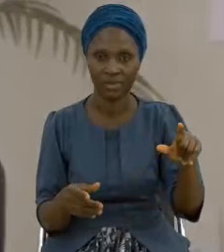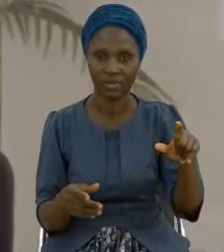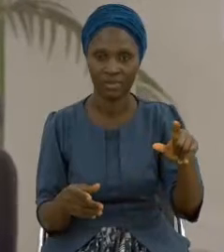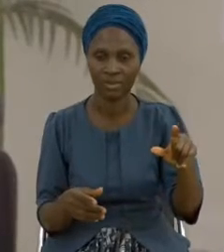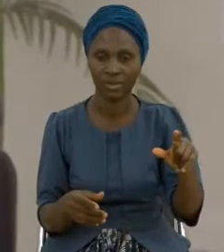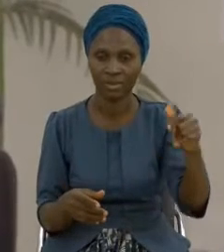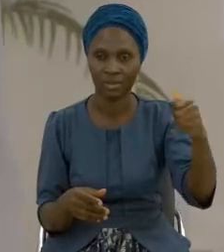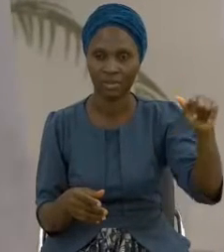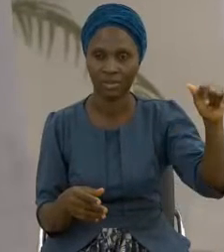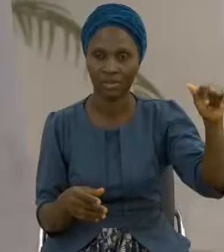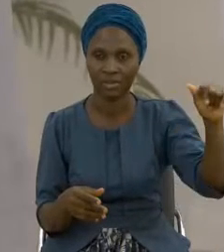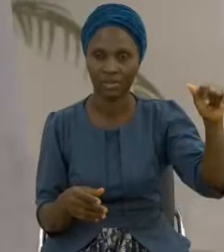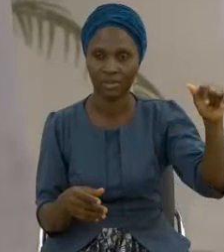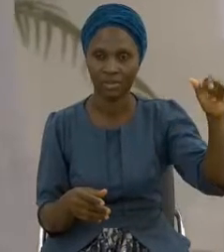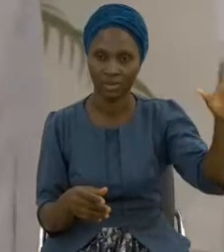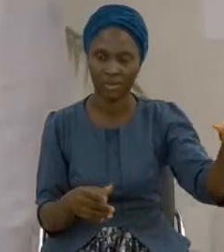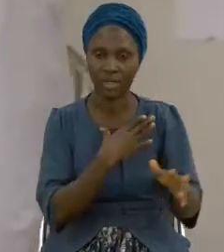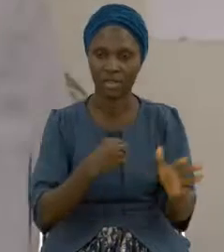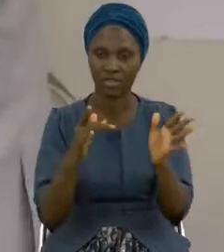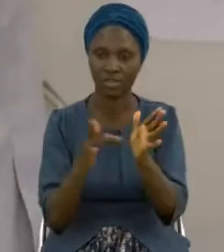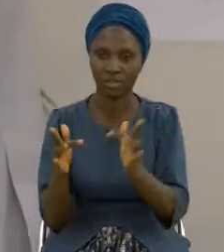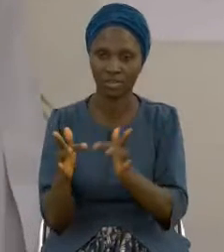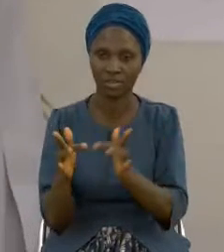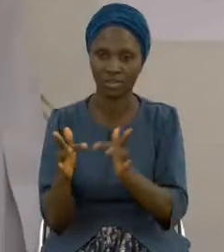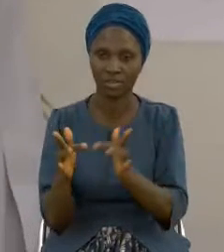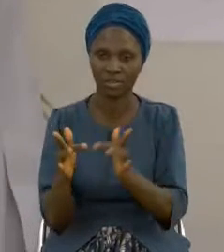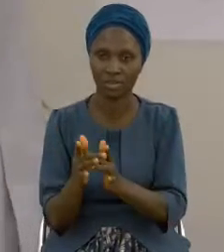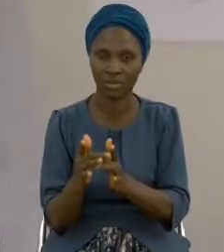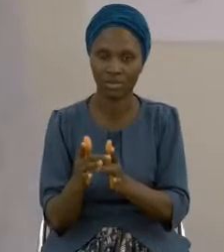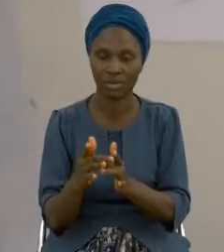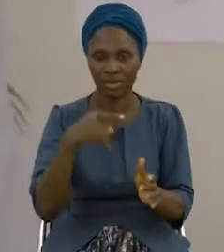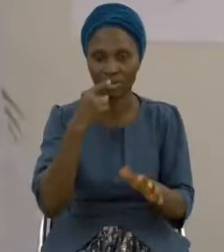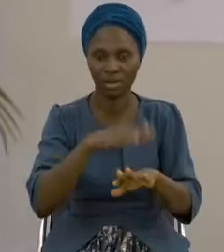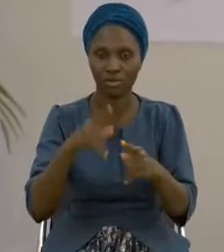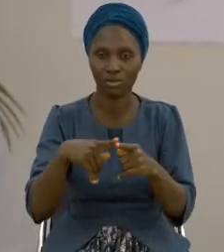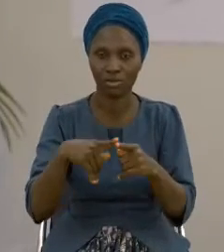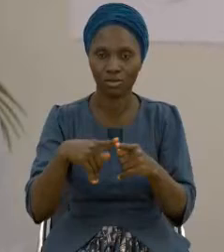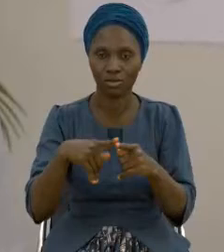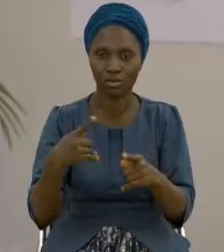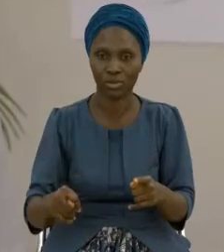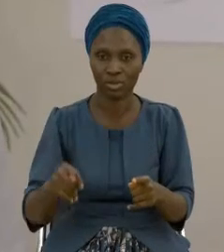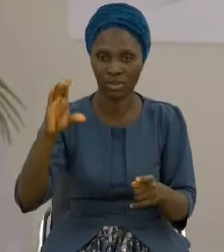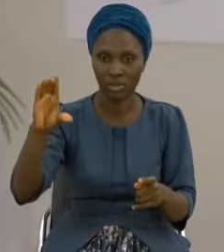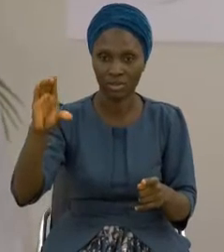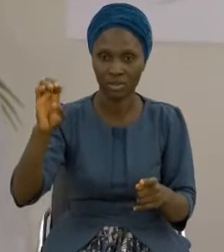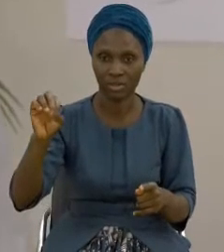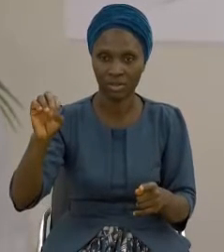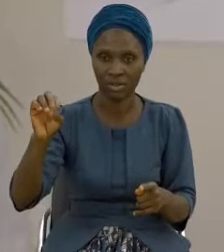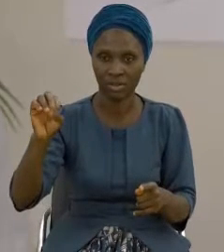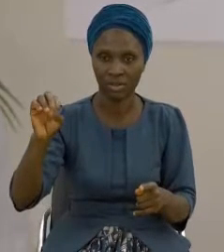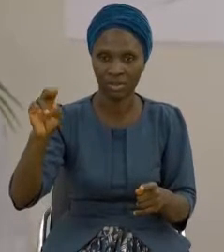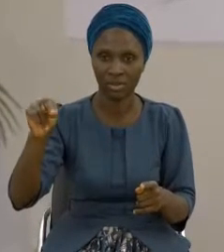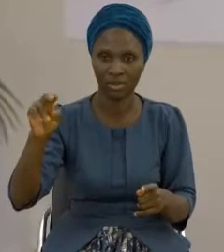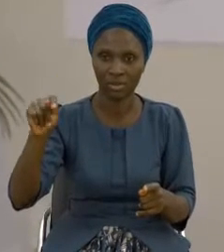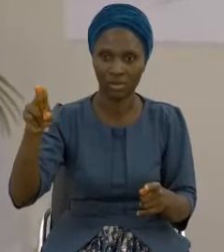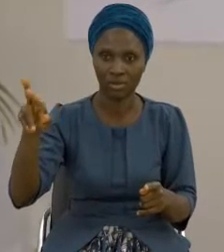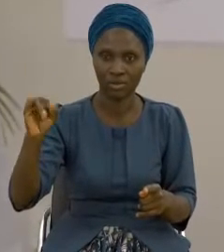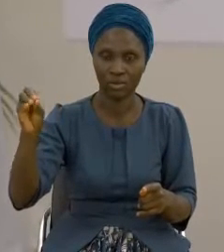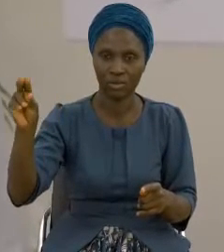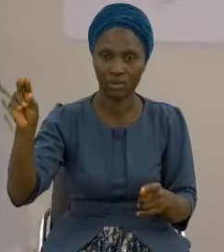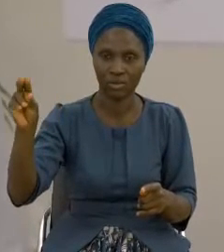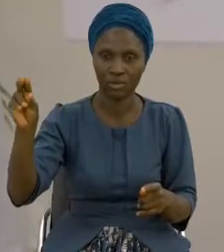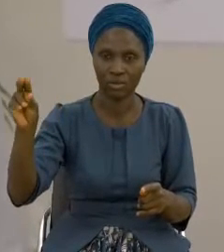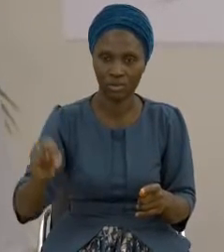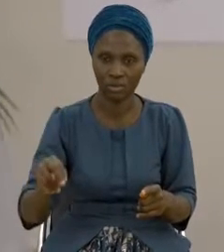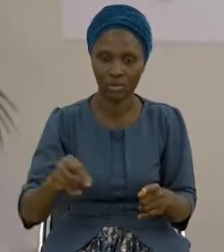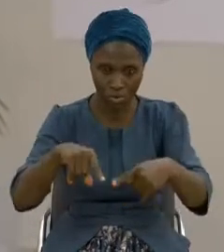unto the centurion, go thy way, as thou hast believed, as thou hast